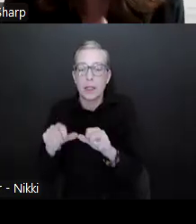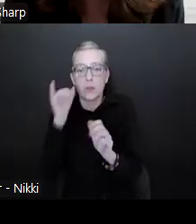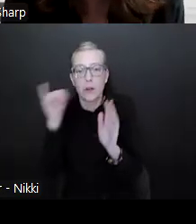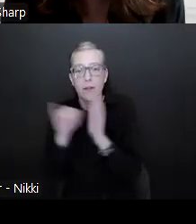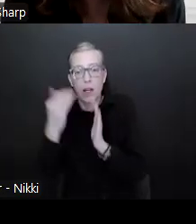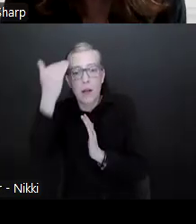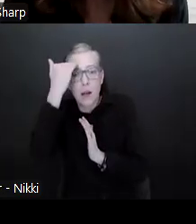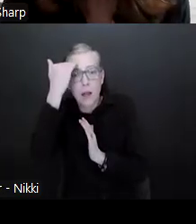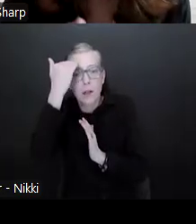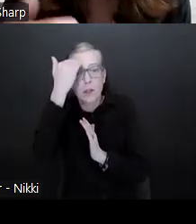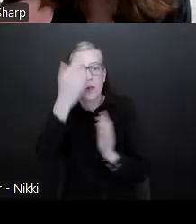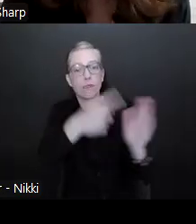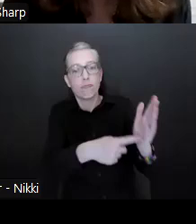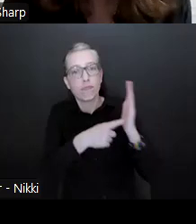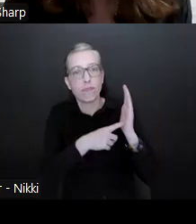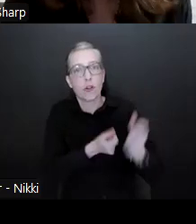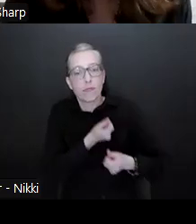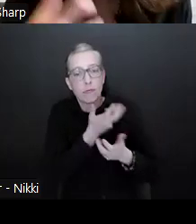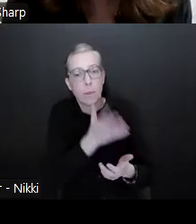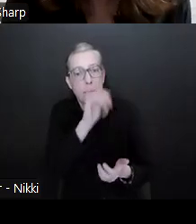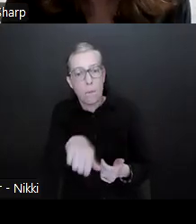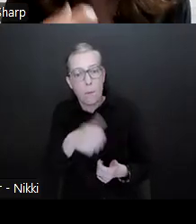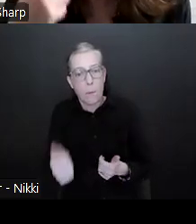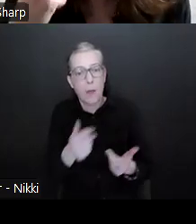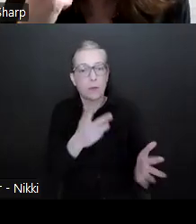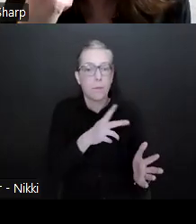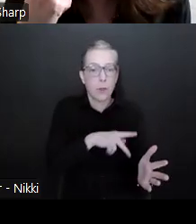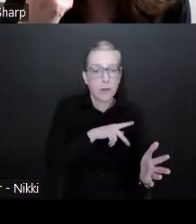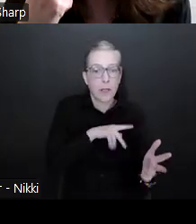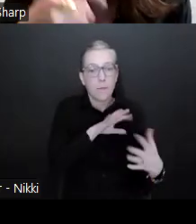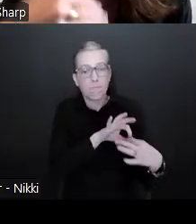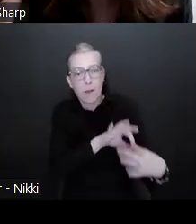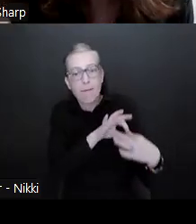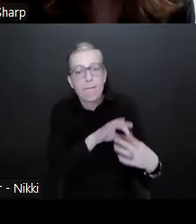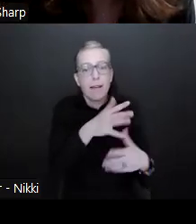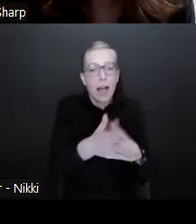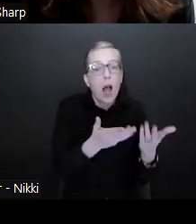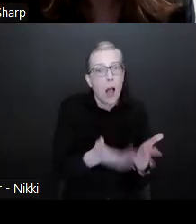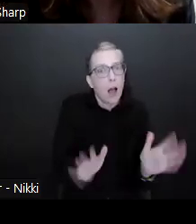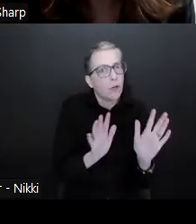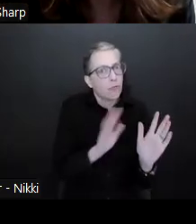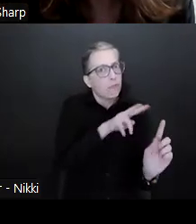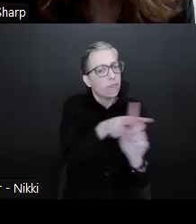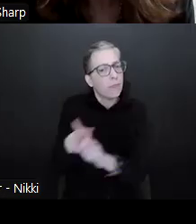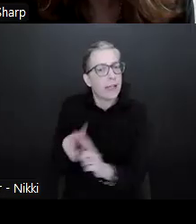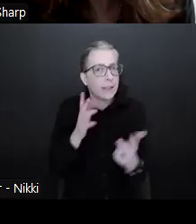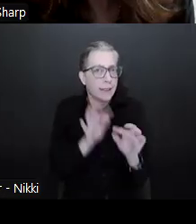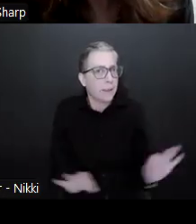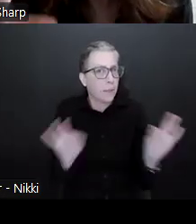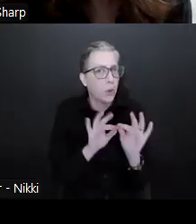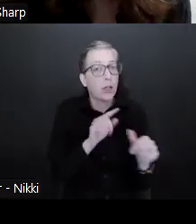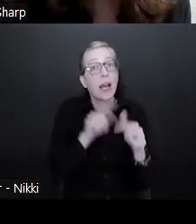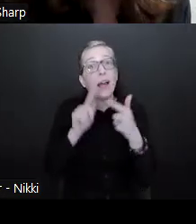of being understood, and that the knowledge that the therapist is sending is worth knowing.